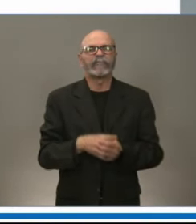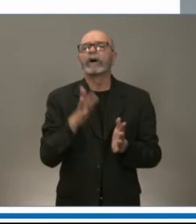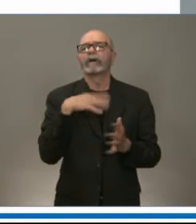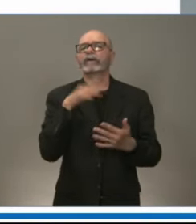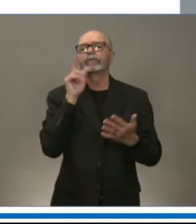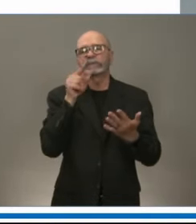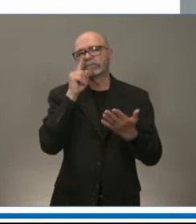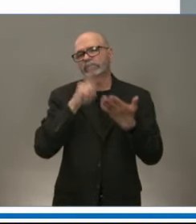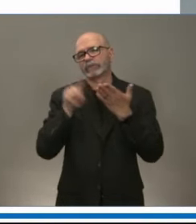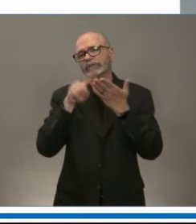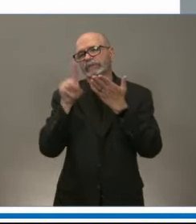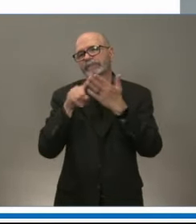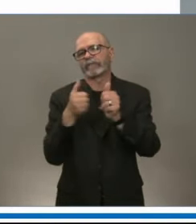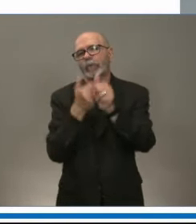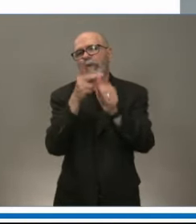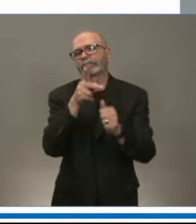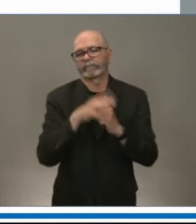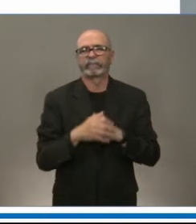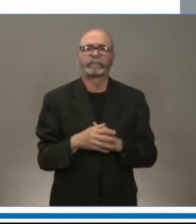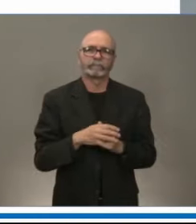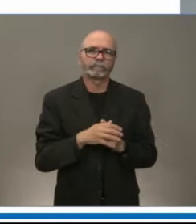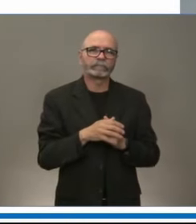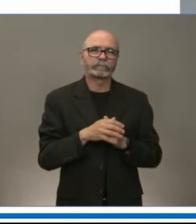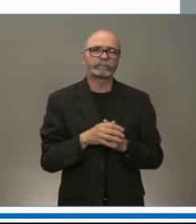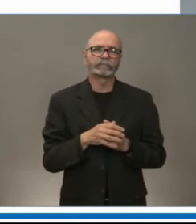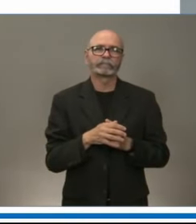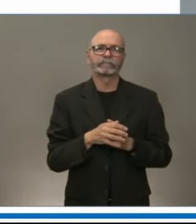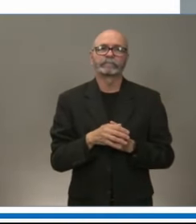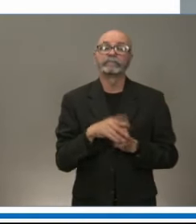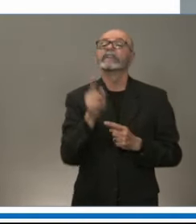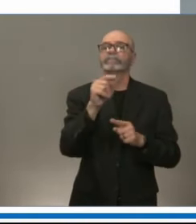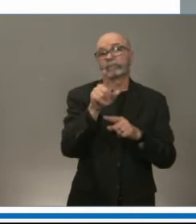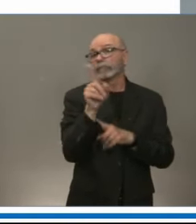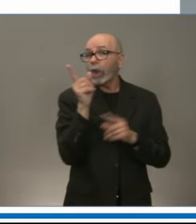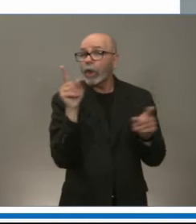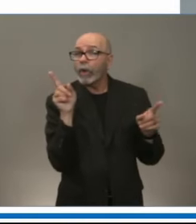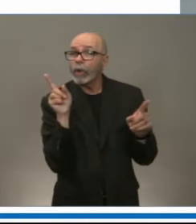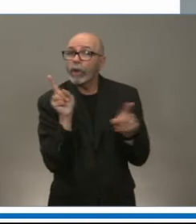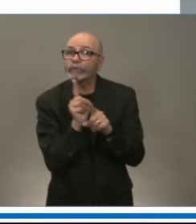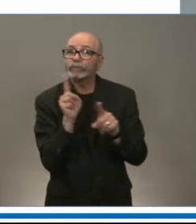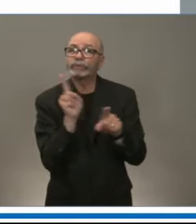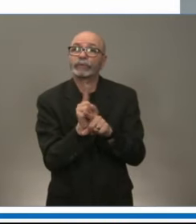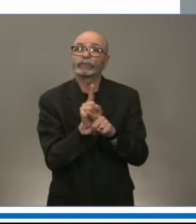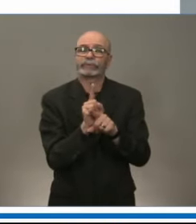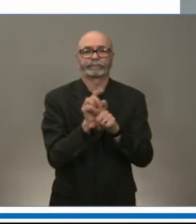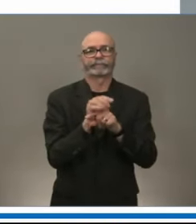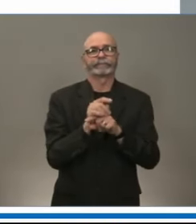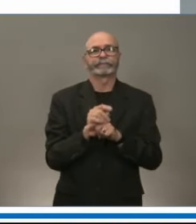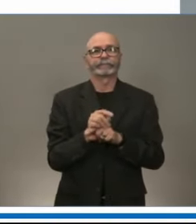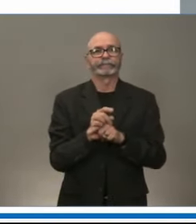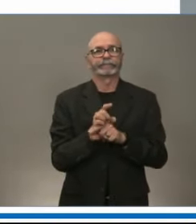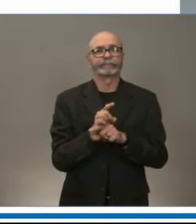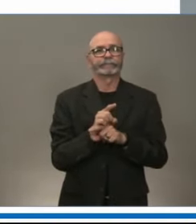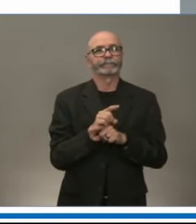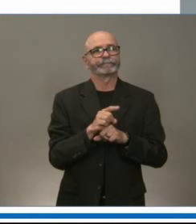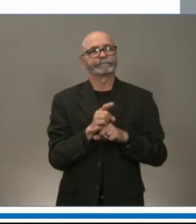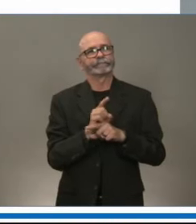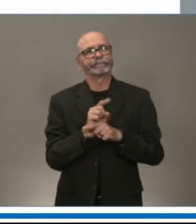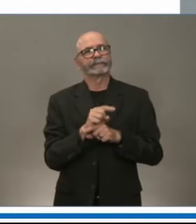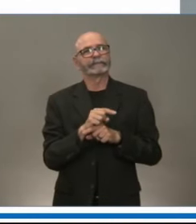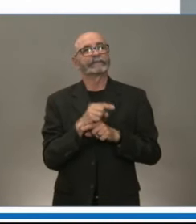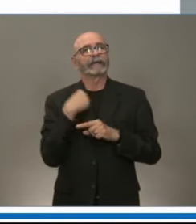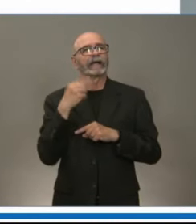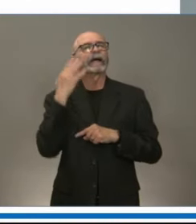And the third piece is we just have to be honest with ourselves. We have to look around the world and across other jurisdictions